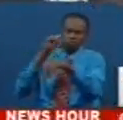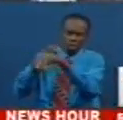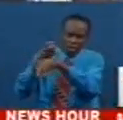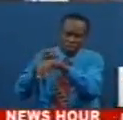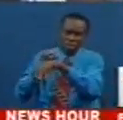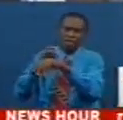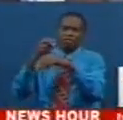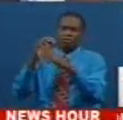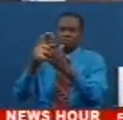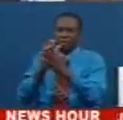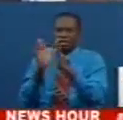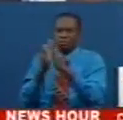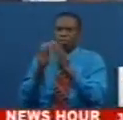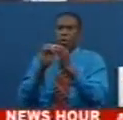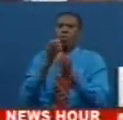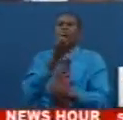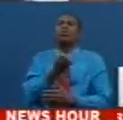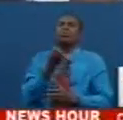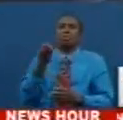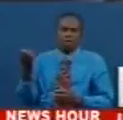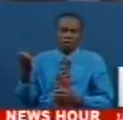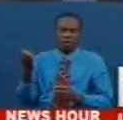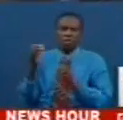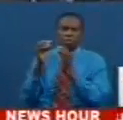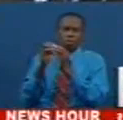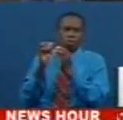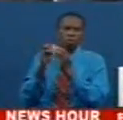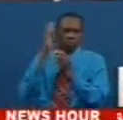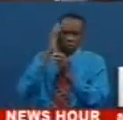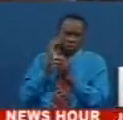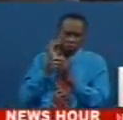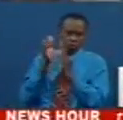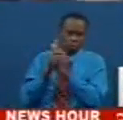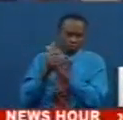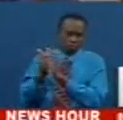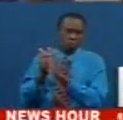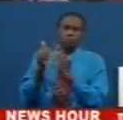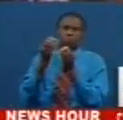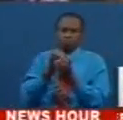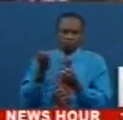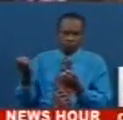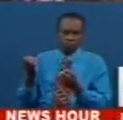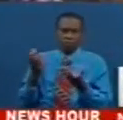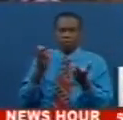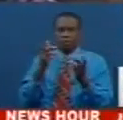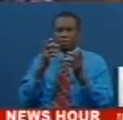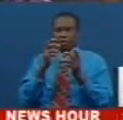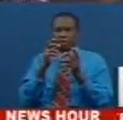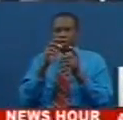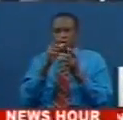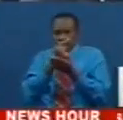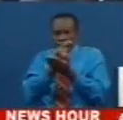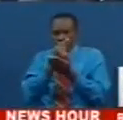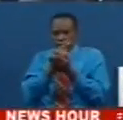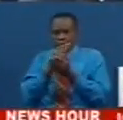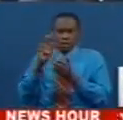give us, make us better equipped in the performance of our duties. The General Secretary of the Local Government Workers Union of TUC